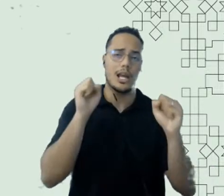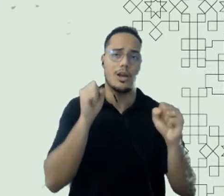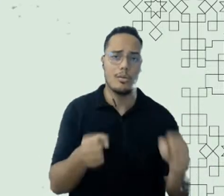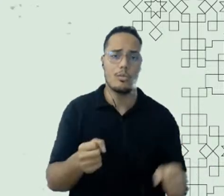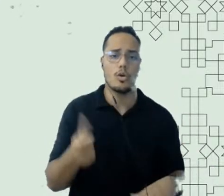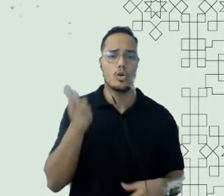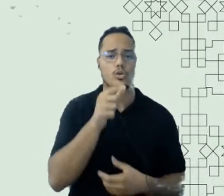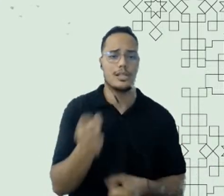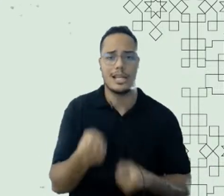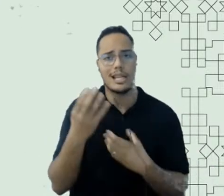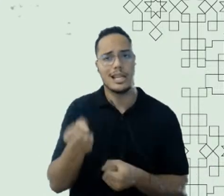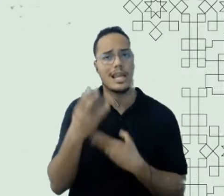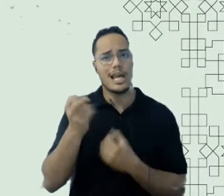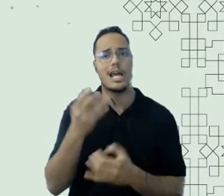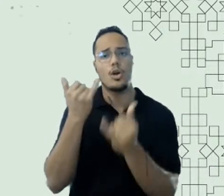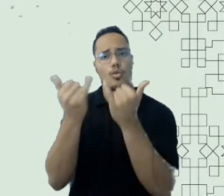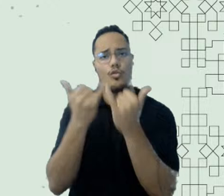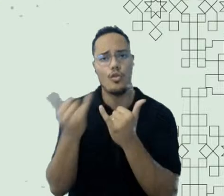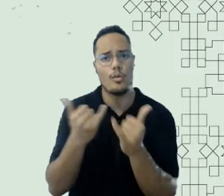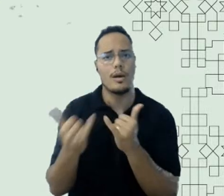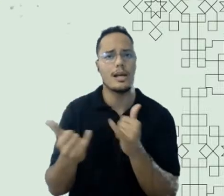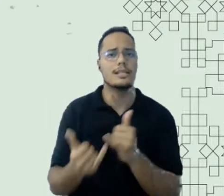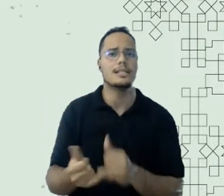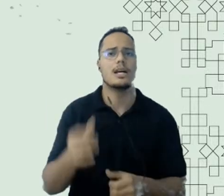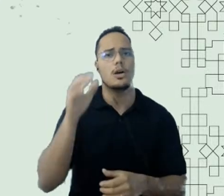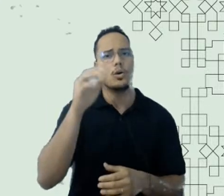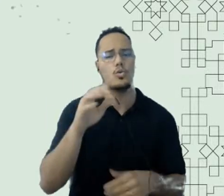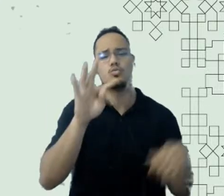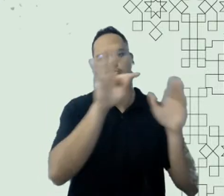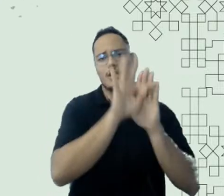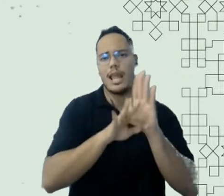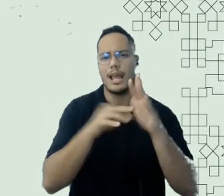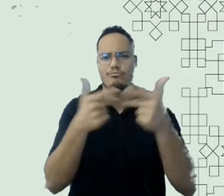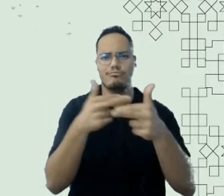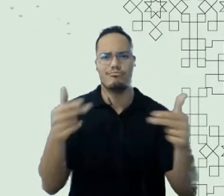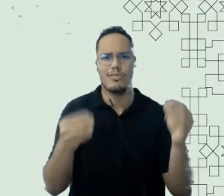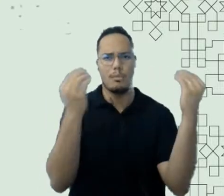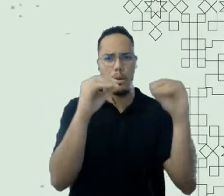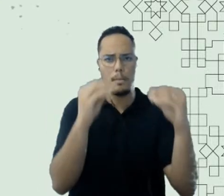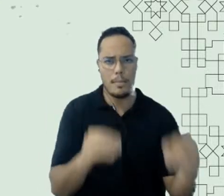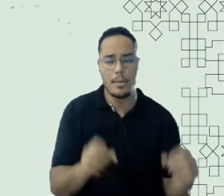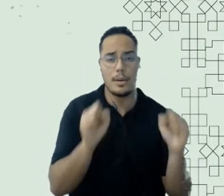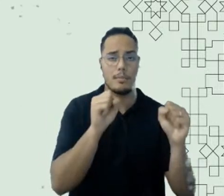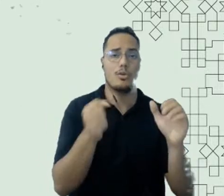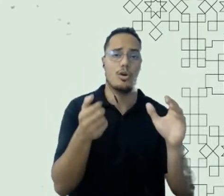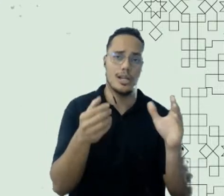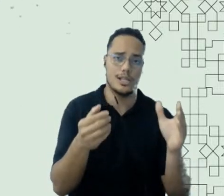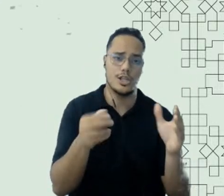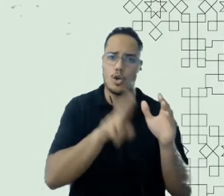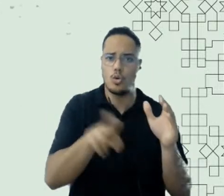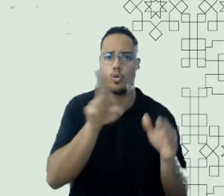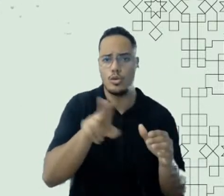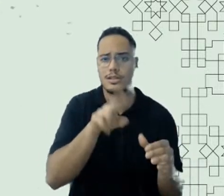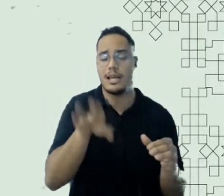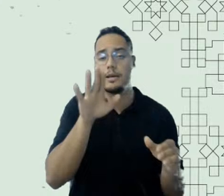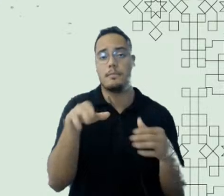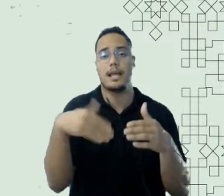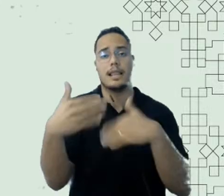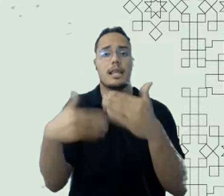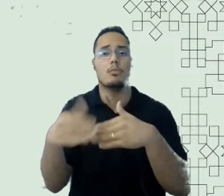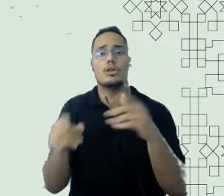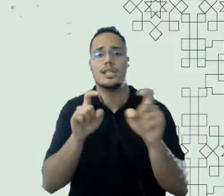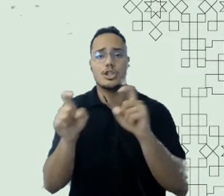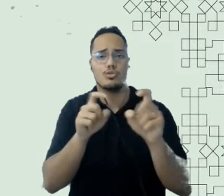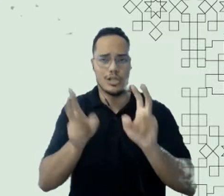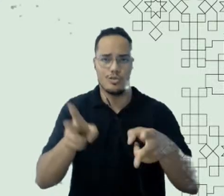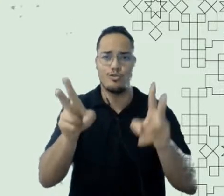etc. But then during the discussion of the directive, some people said, but you know, there is also AI that is